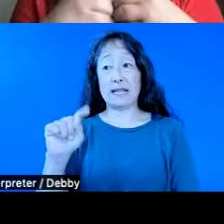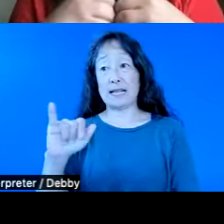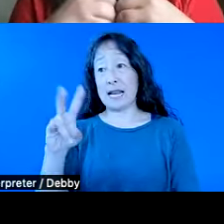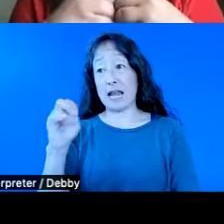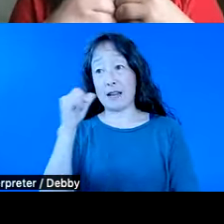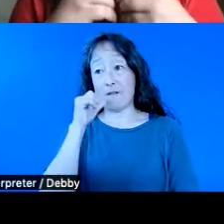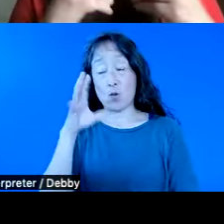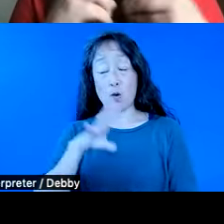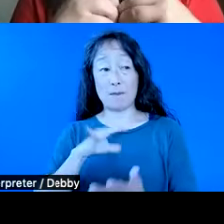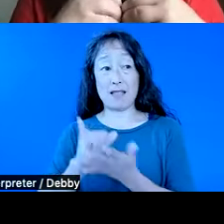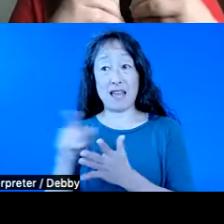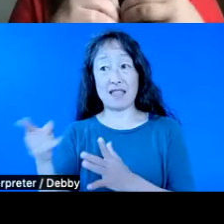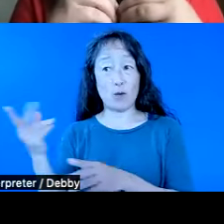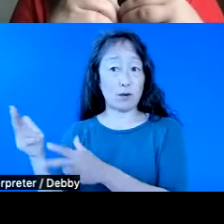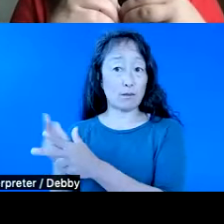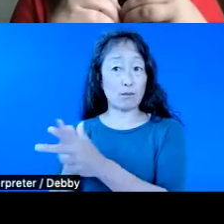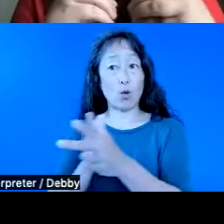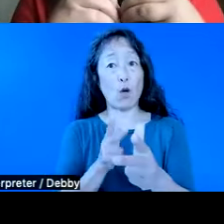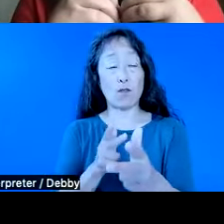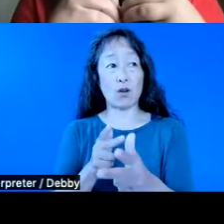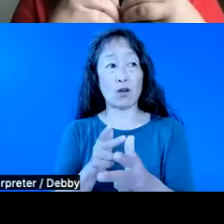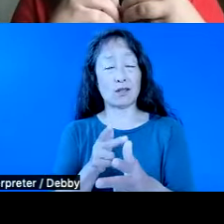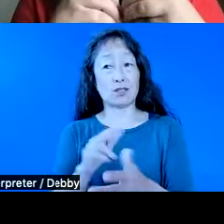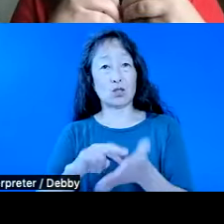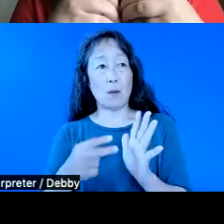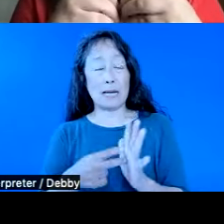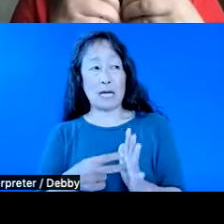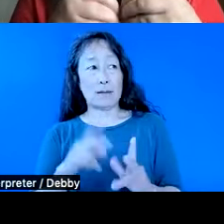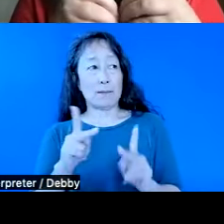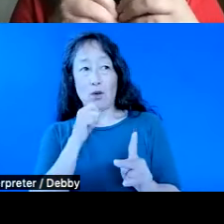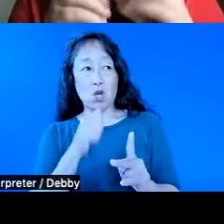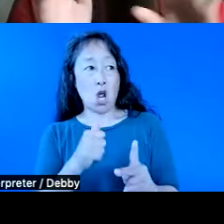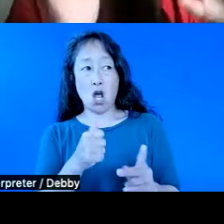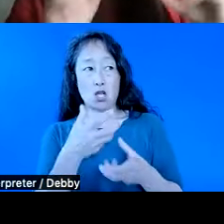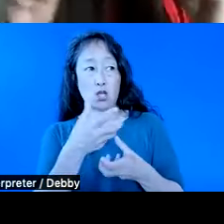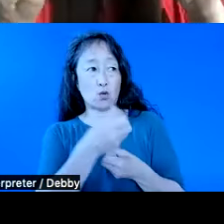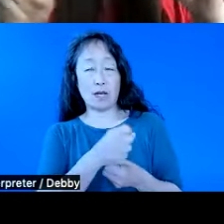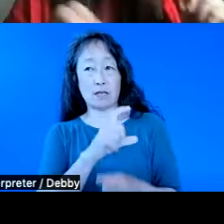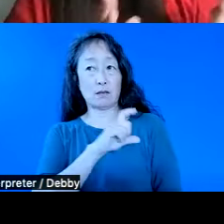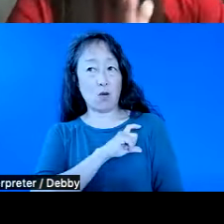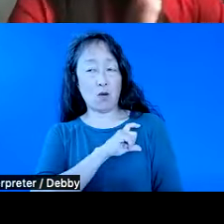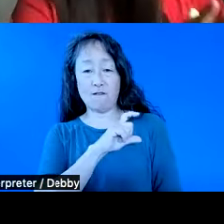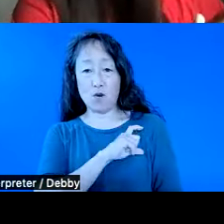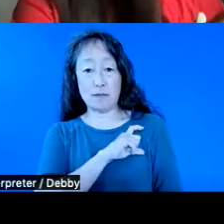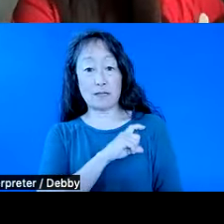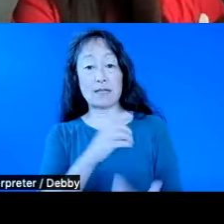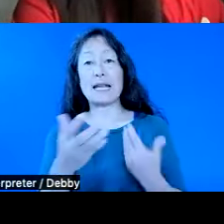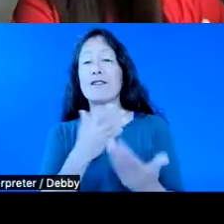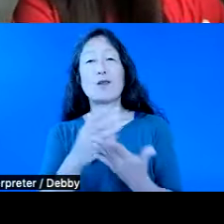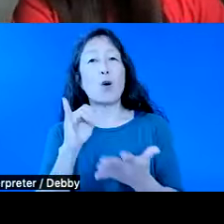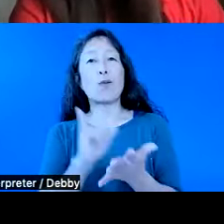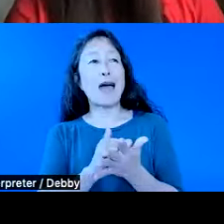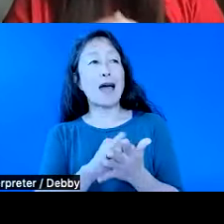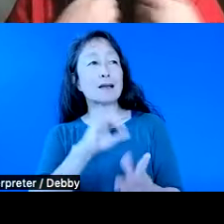deeply ingrained and valid mistrust of law enforcement. Even though, you know, that situation was 20